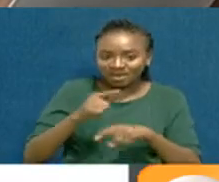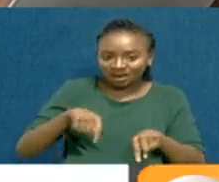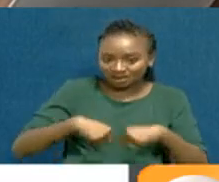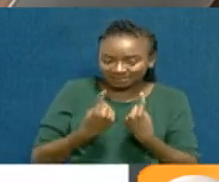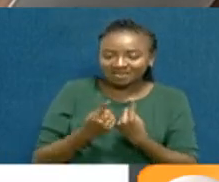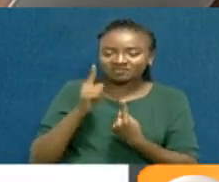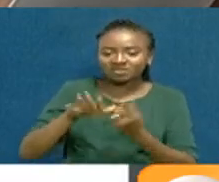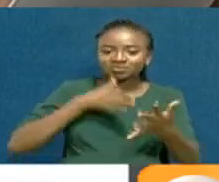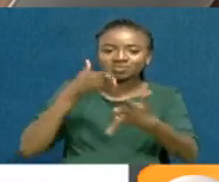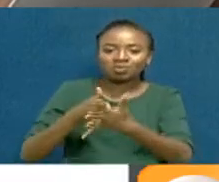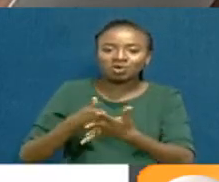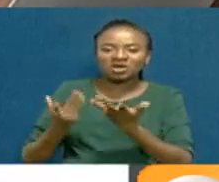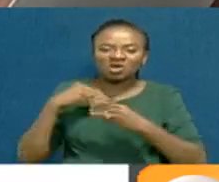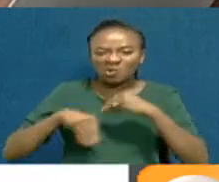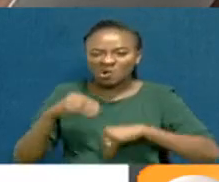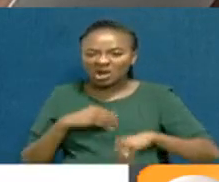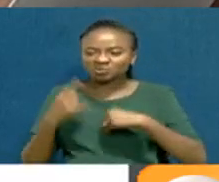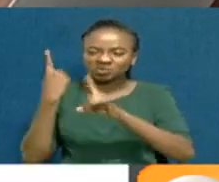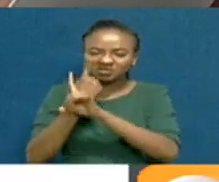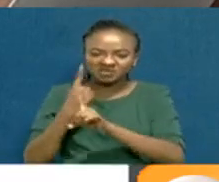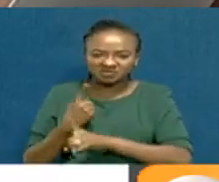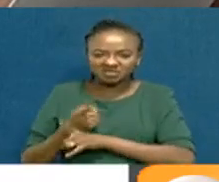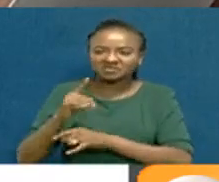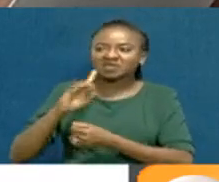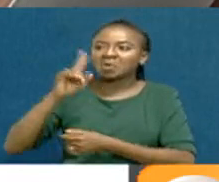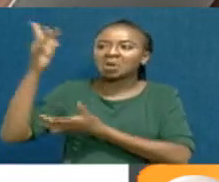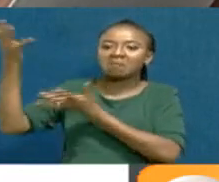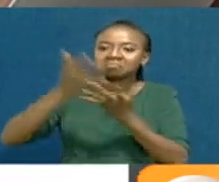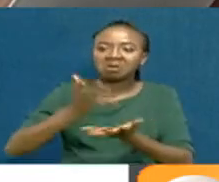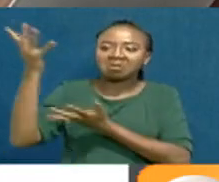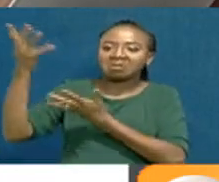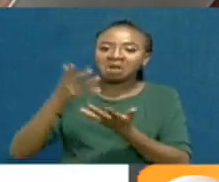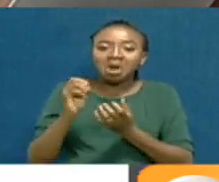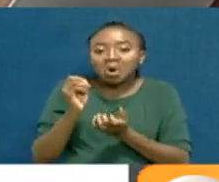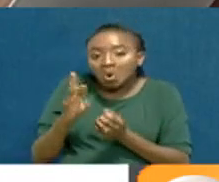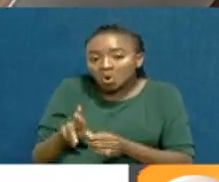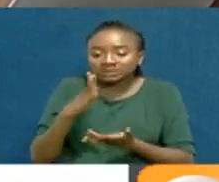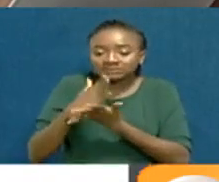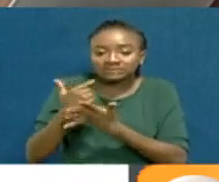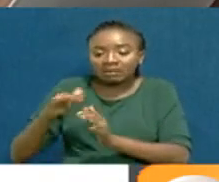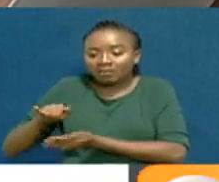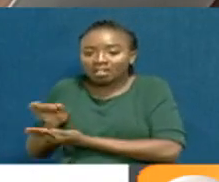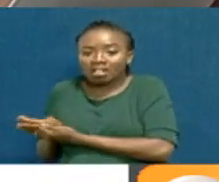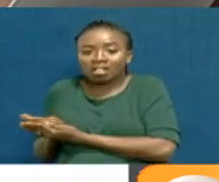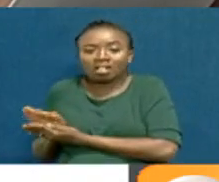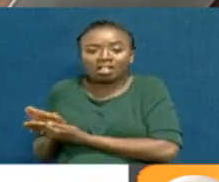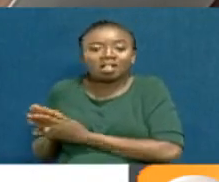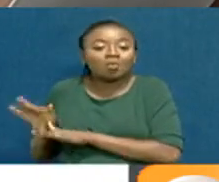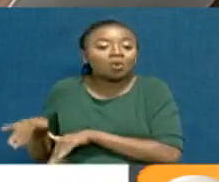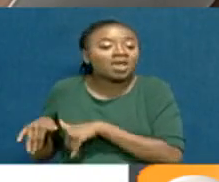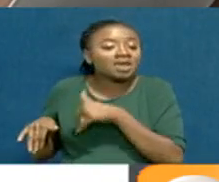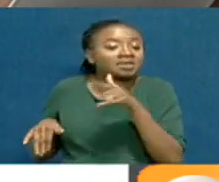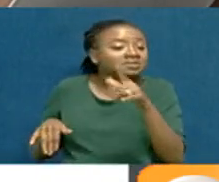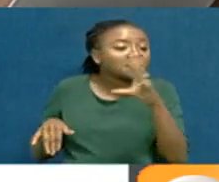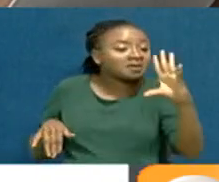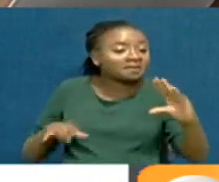Agriculture that have been colluding with NCPB officials to hoard fertilizer and sell it to farmers at exorbitant prices. Stephen Letoo is on